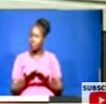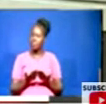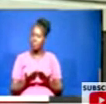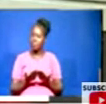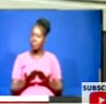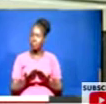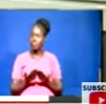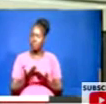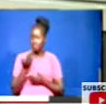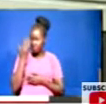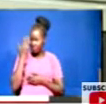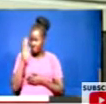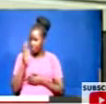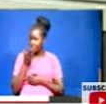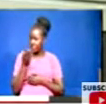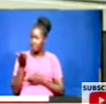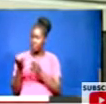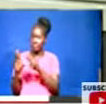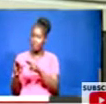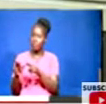I don't think if it has been happening,